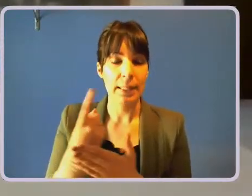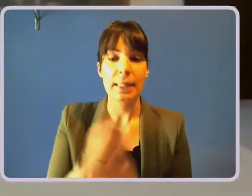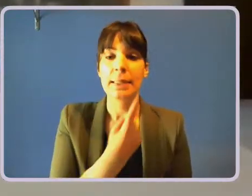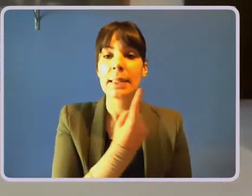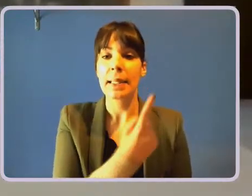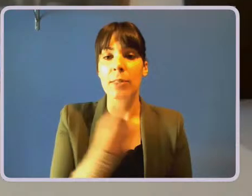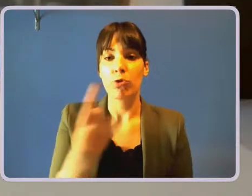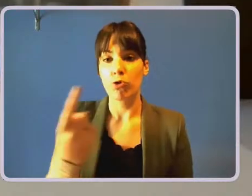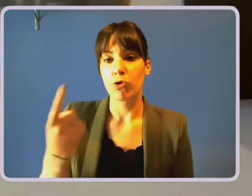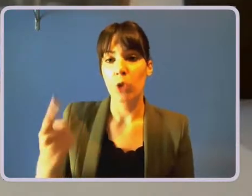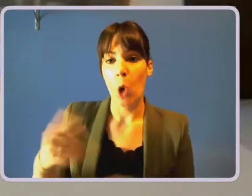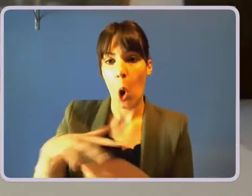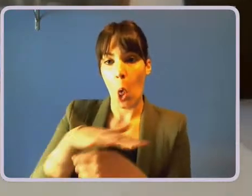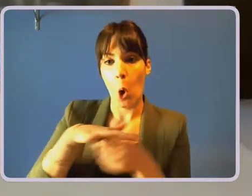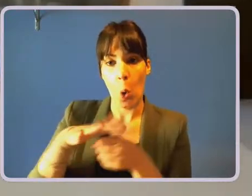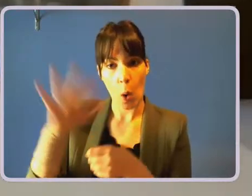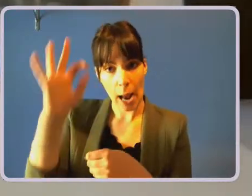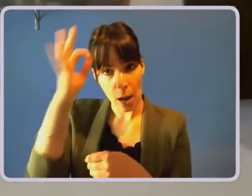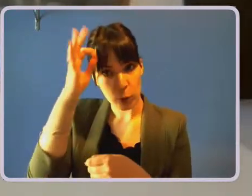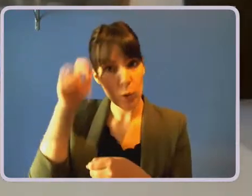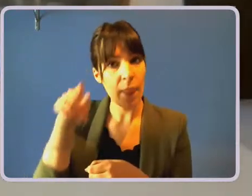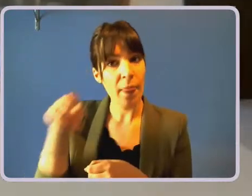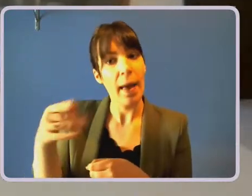local council has a disability action plan.